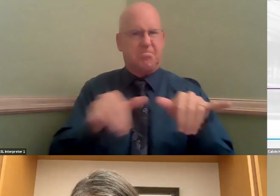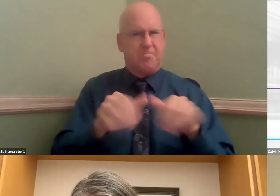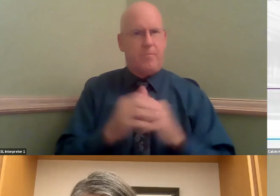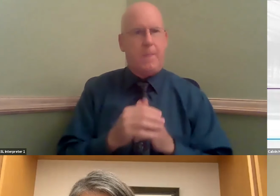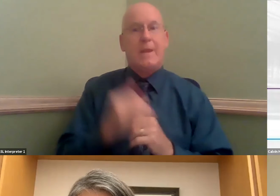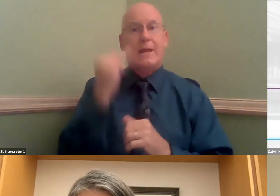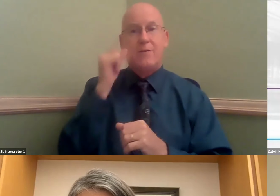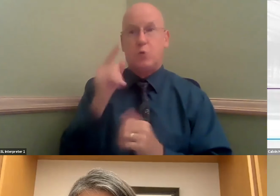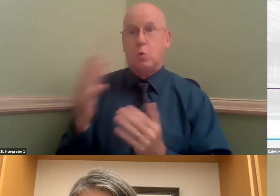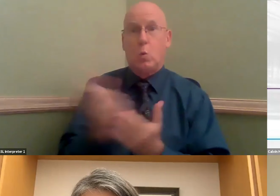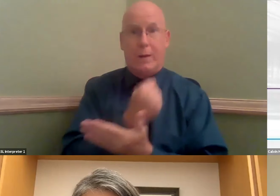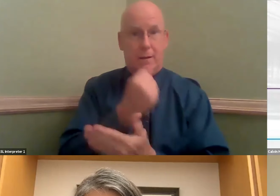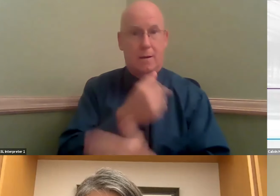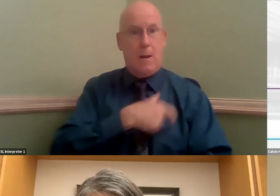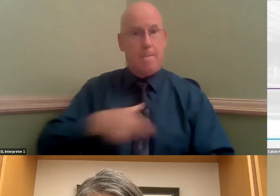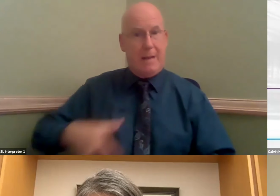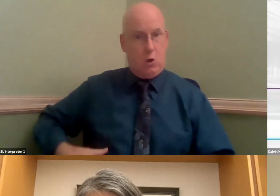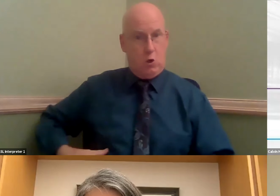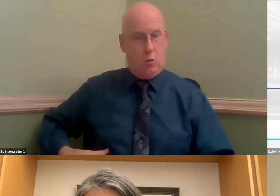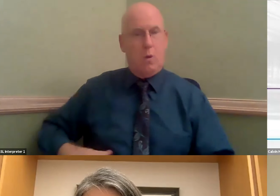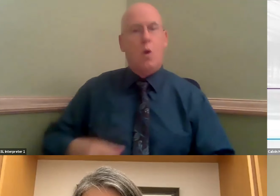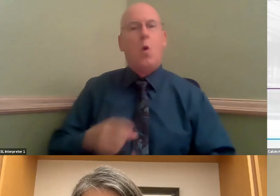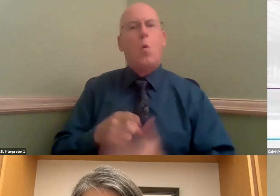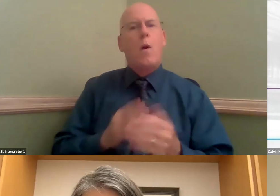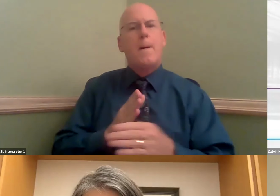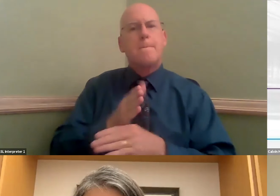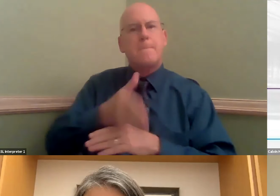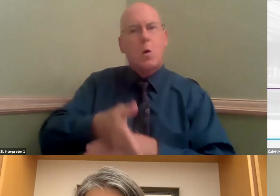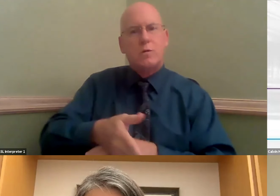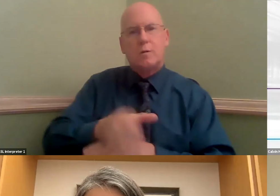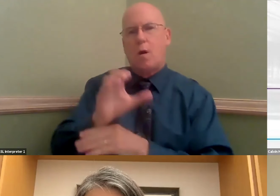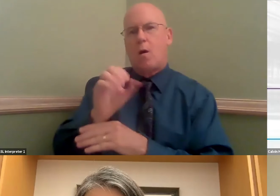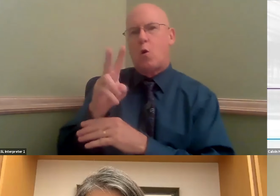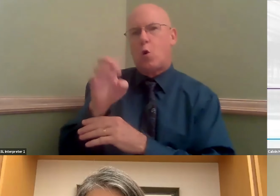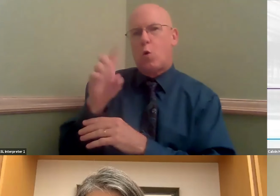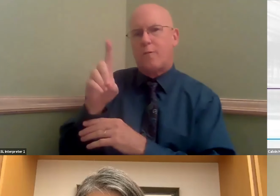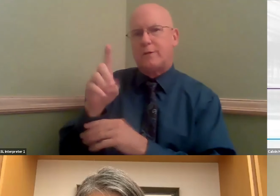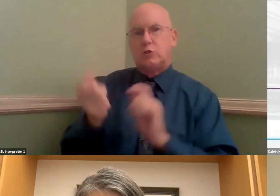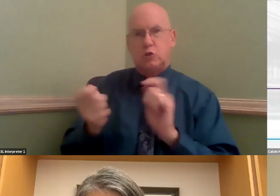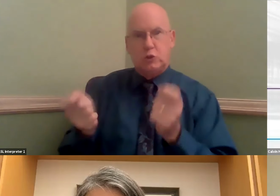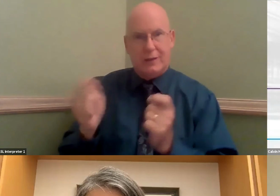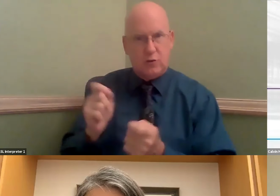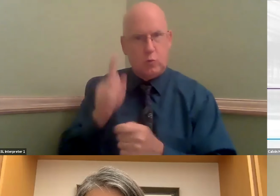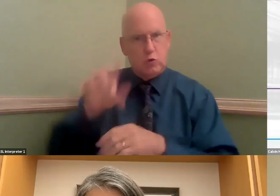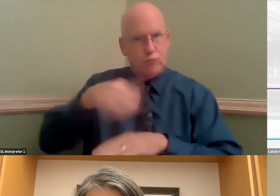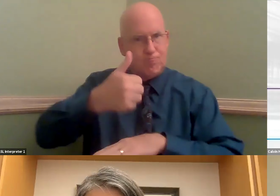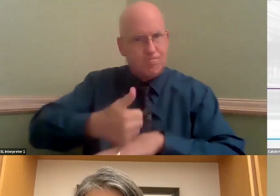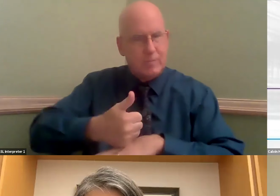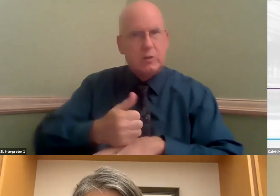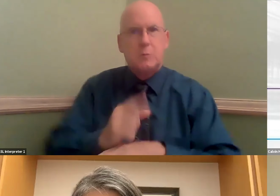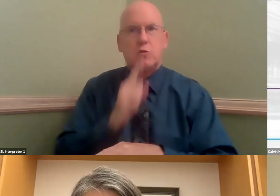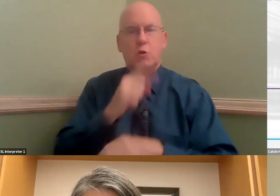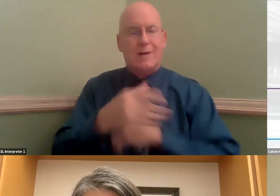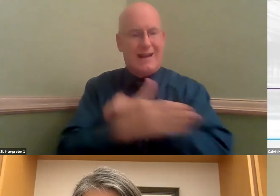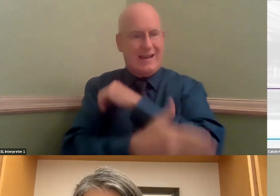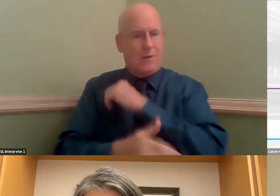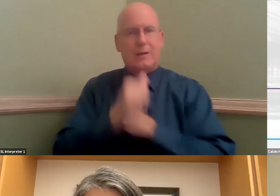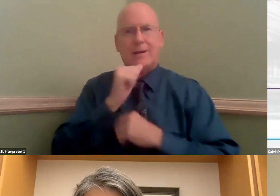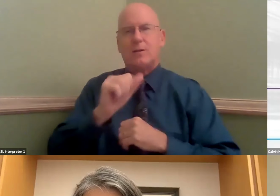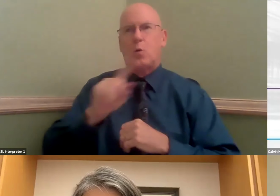elected mayor, what post-COVID changes or initiatives would you put forth to ensure that our county doesn't just return to